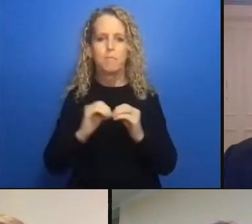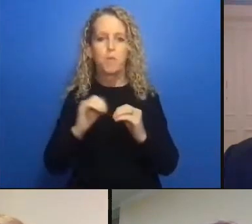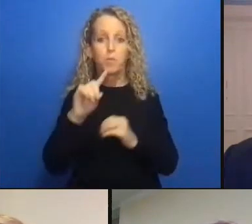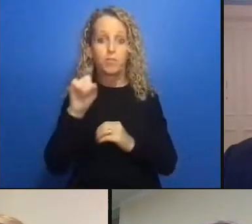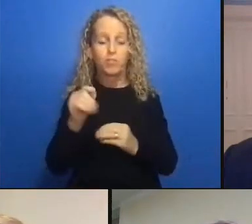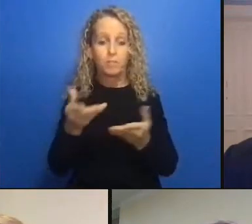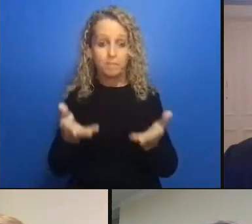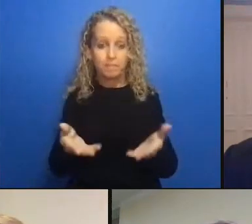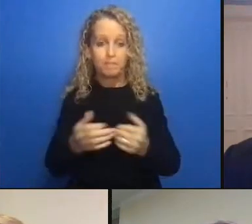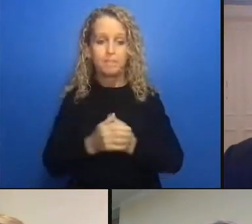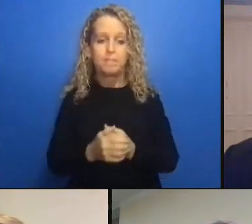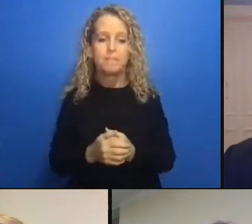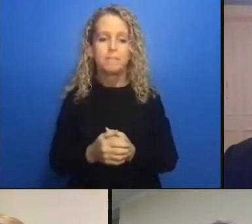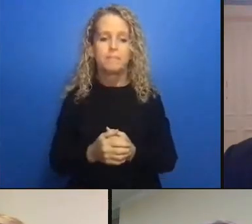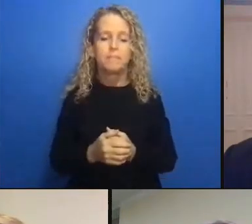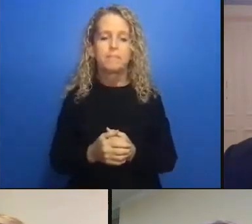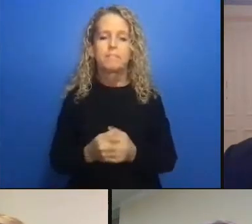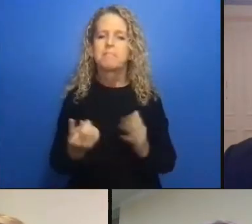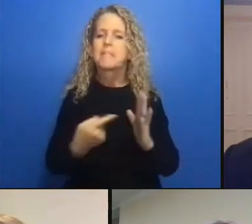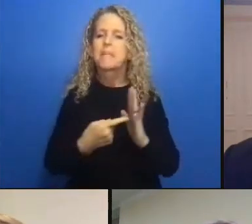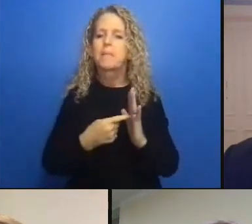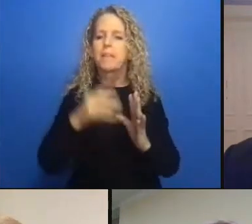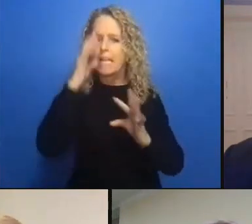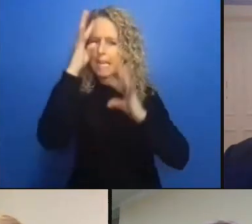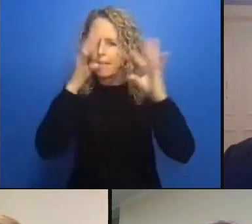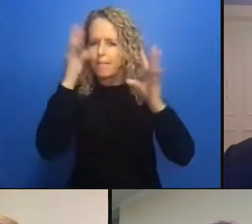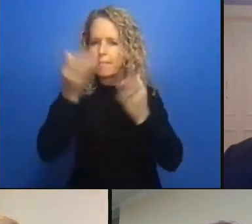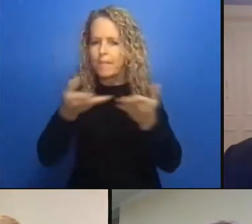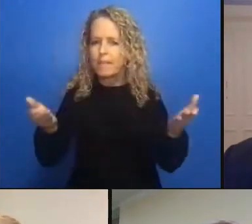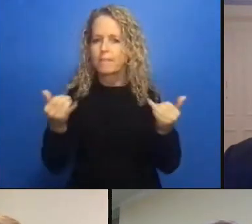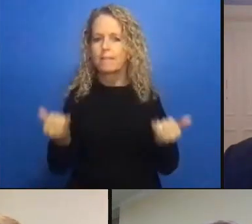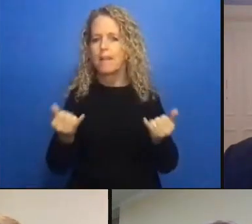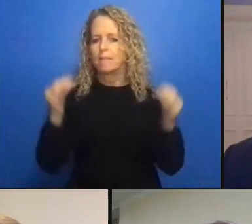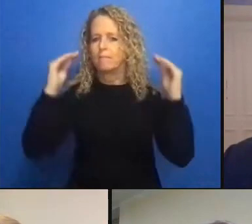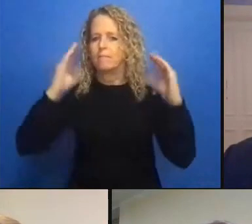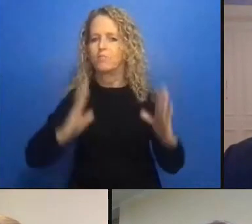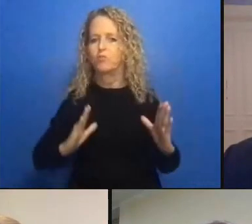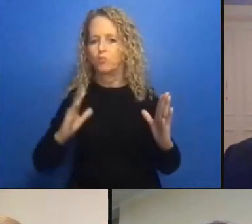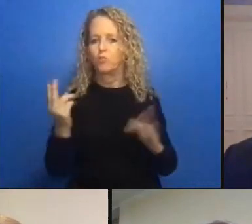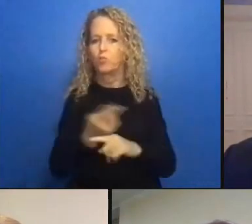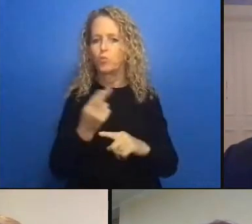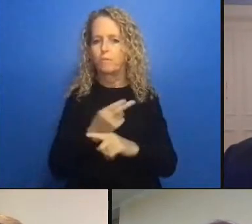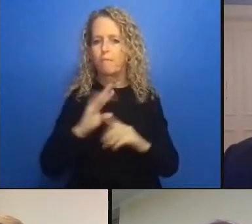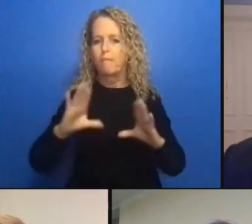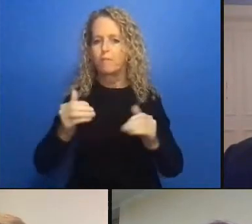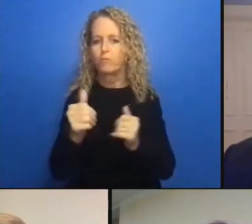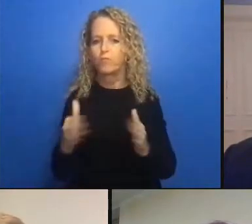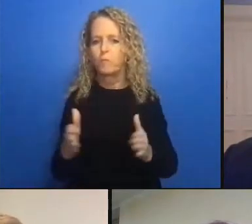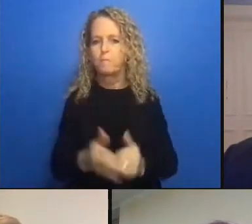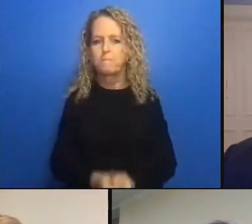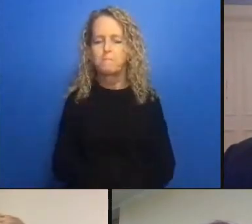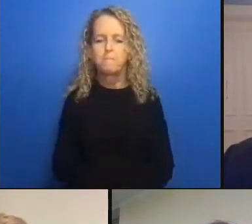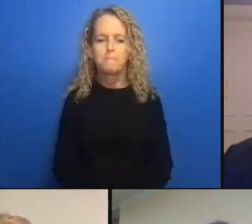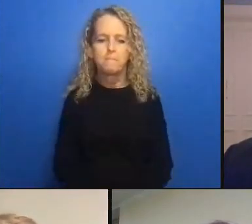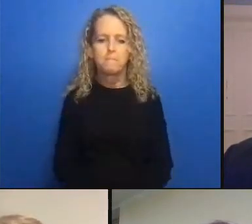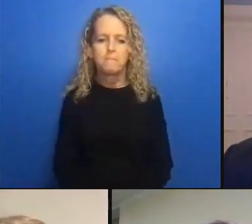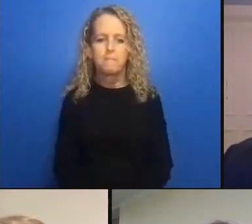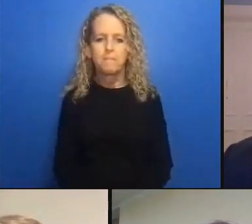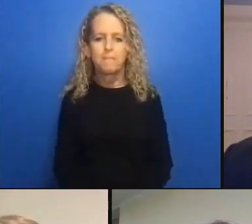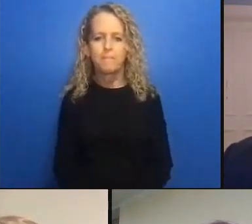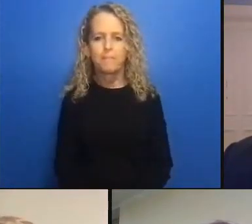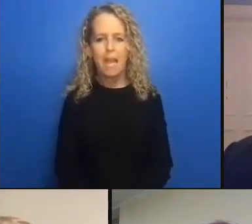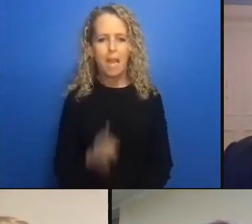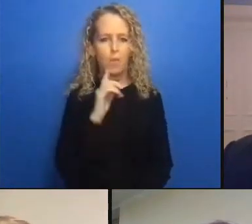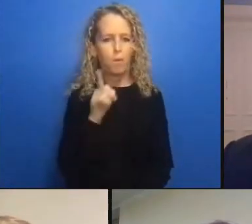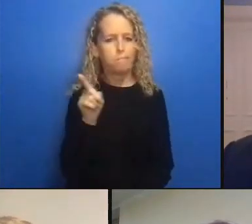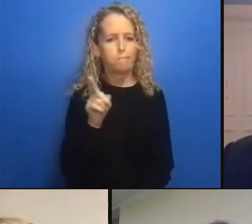are some examples of innovative things that instructors are trying out in their classrooms? That's a good one. I'm going to volunteer Andrew